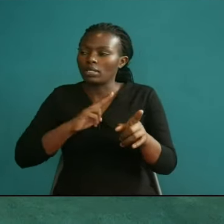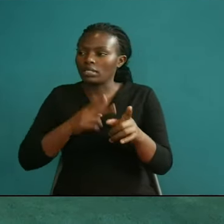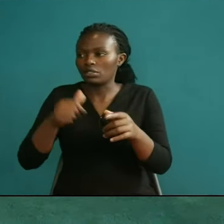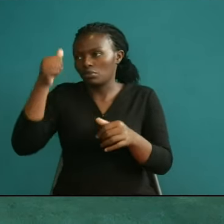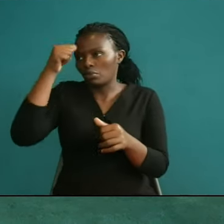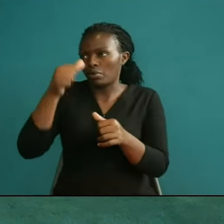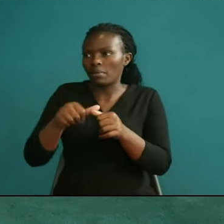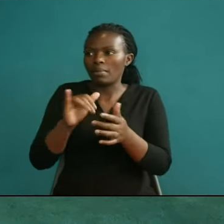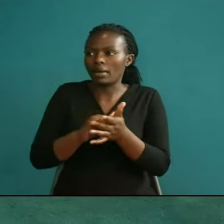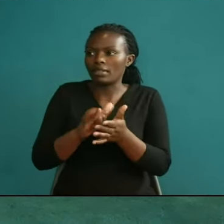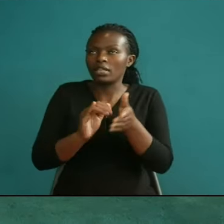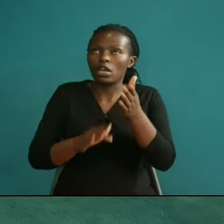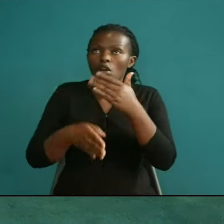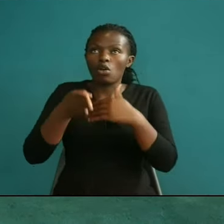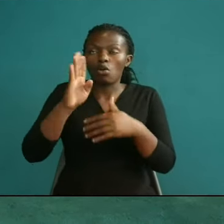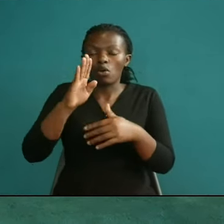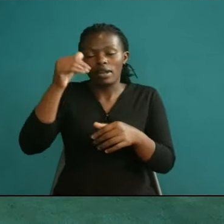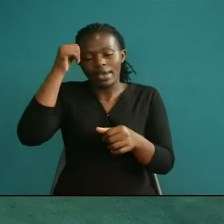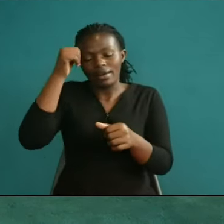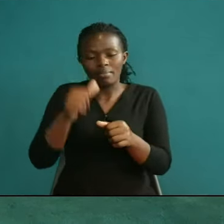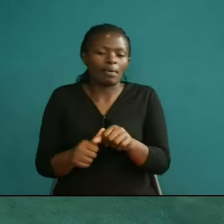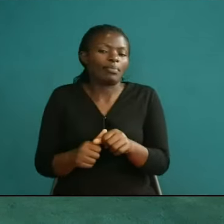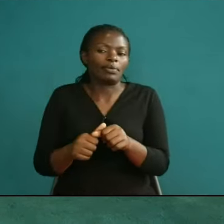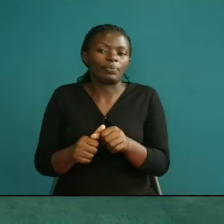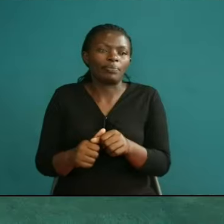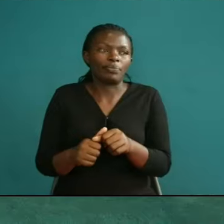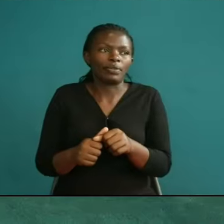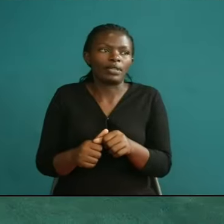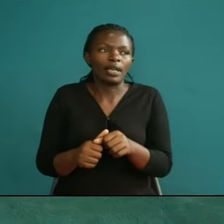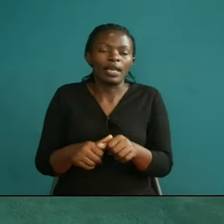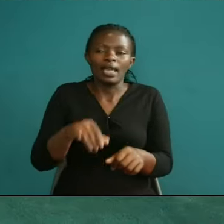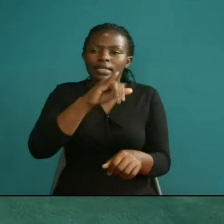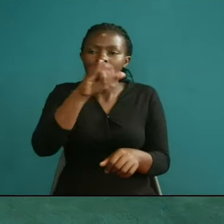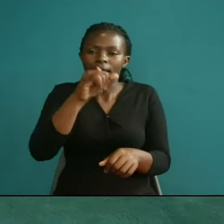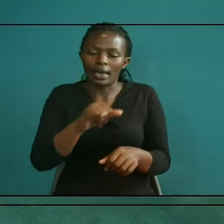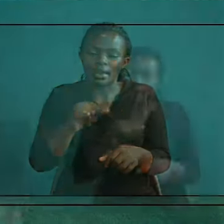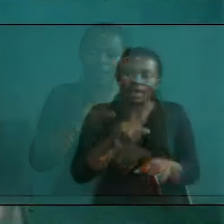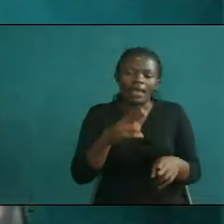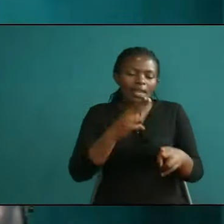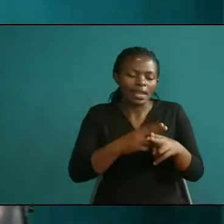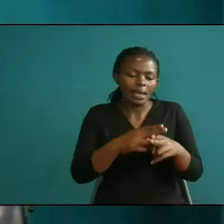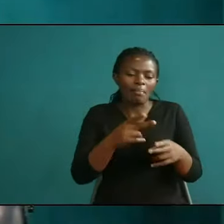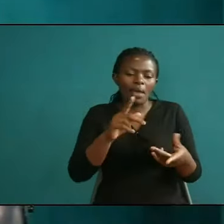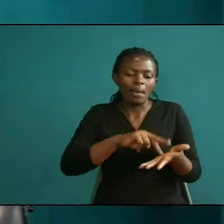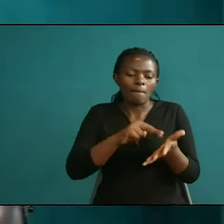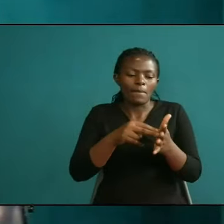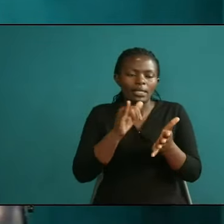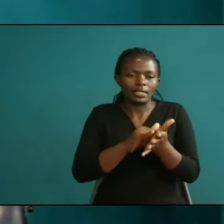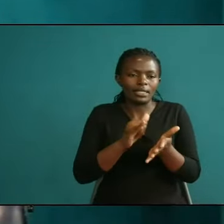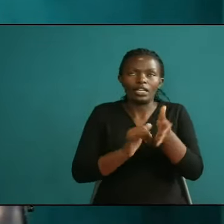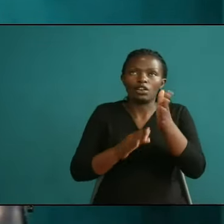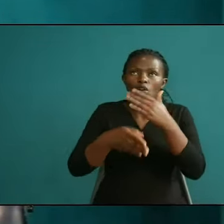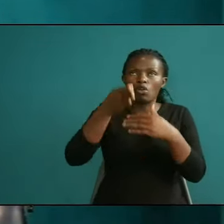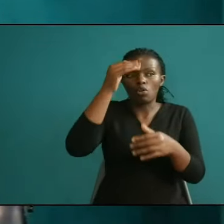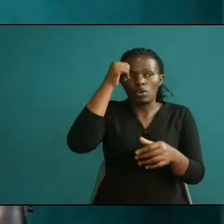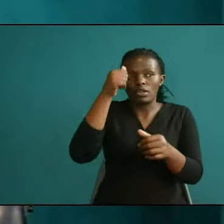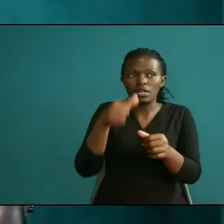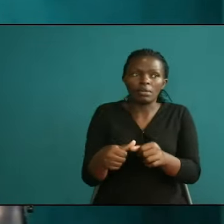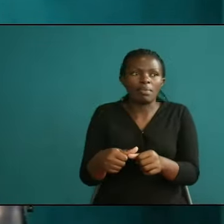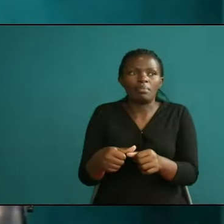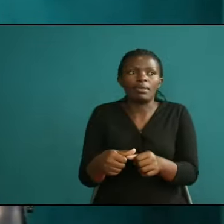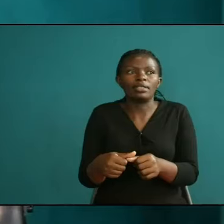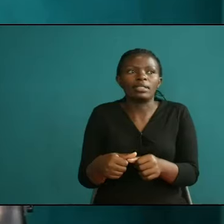that God remembers. Zechariah means God remembers. Every time you hear this lesson, remember that God